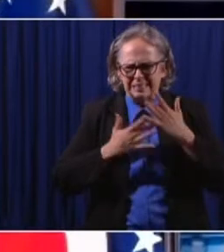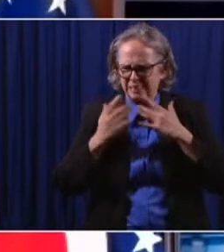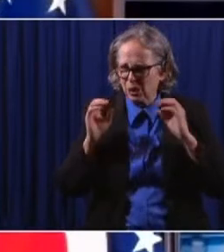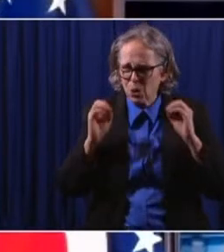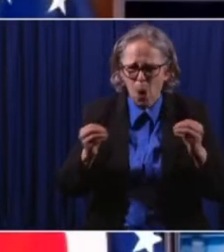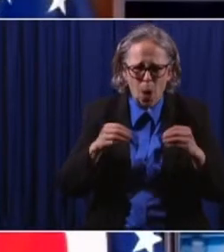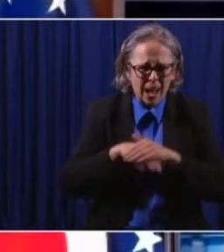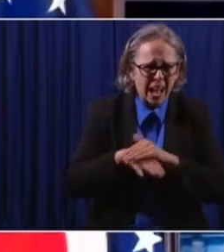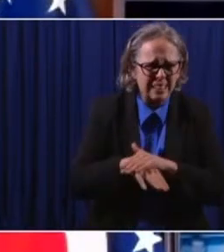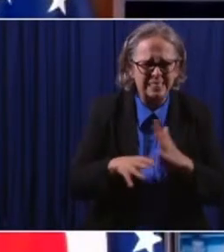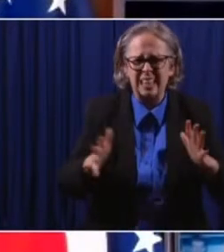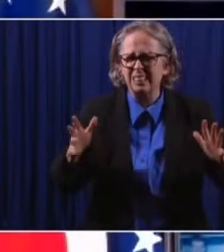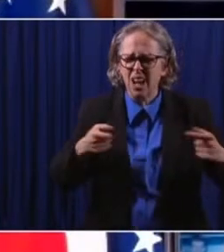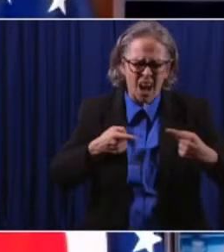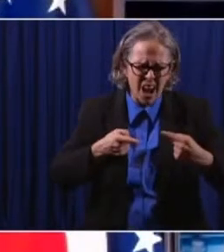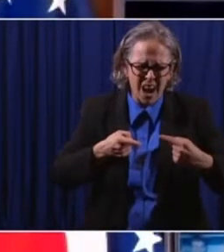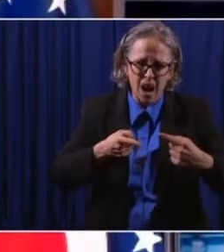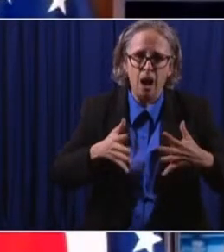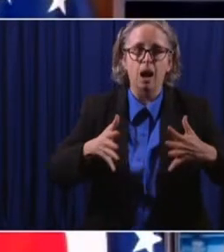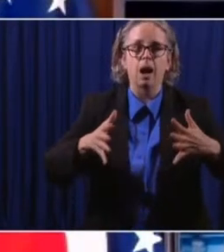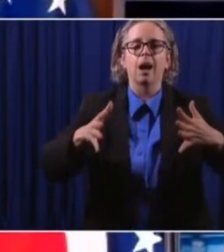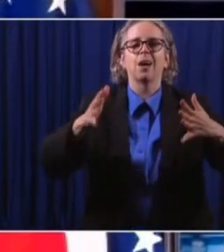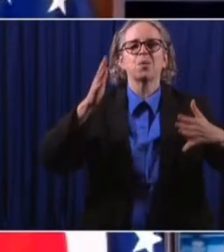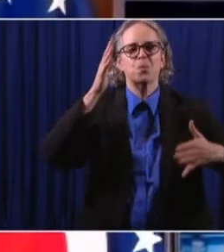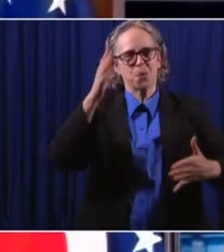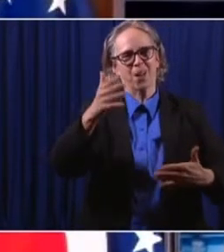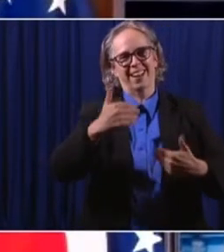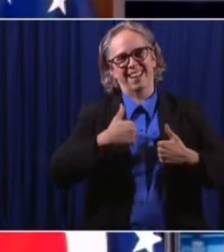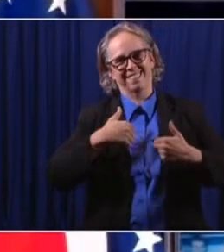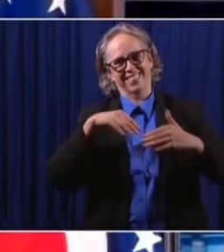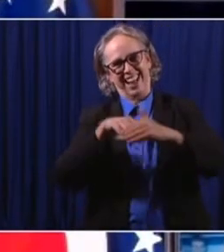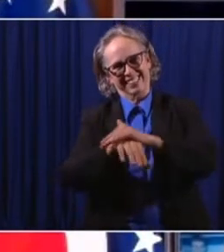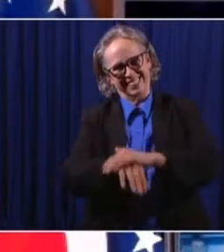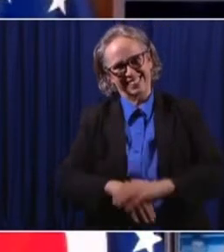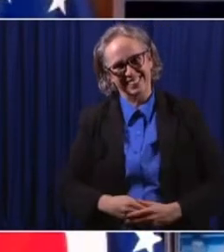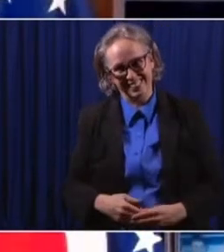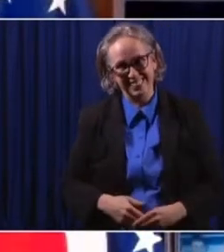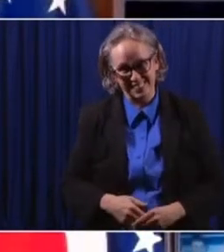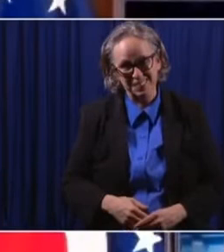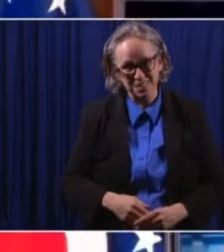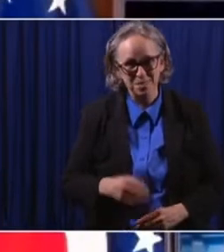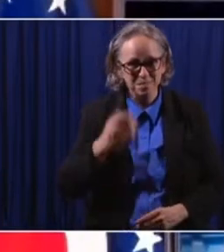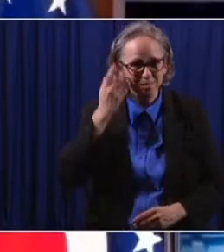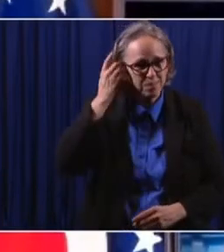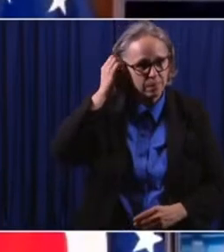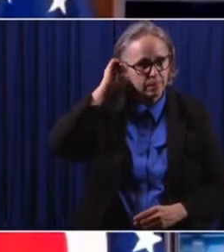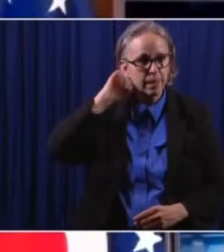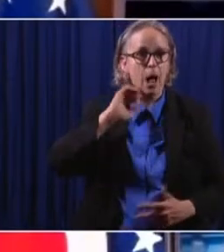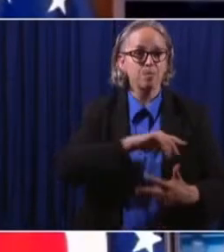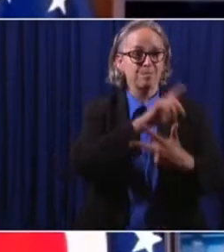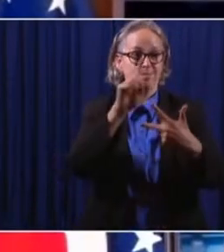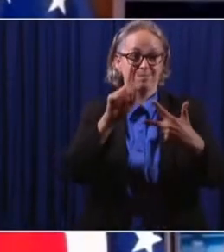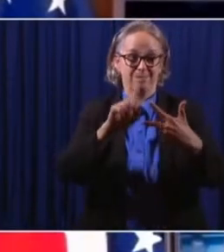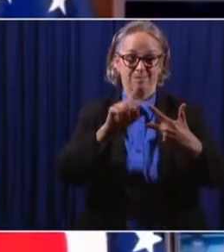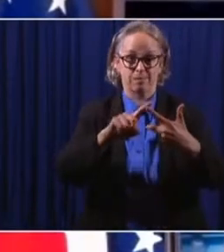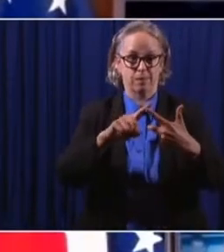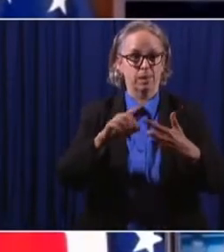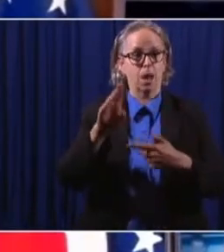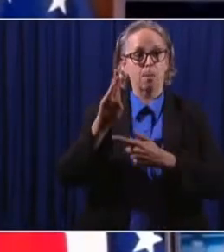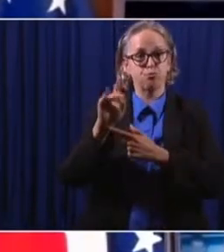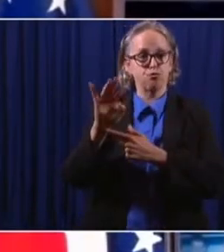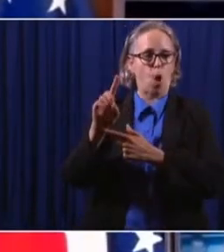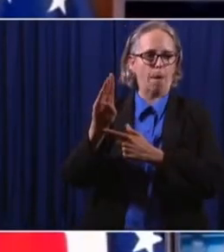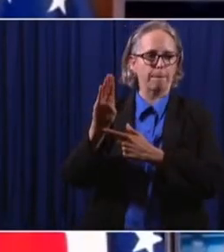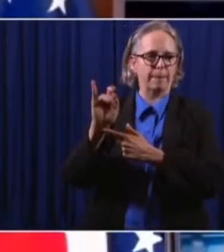internet. We're getting that out to them this week. Another broadband, if you go